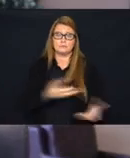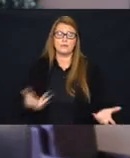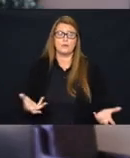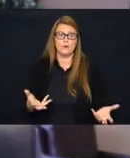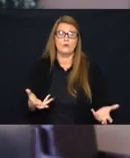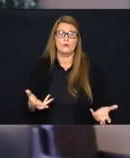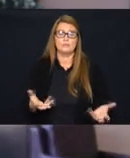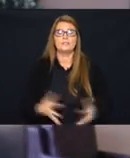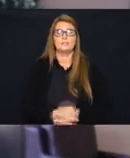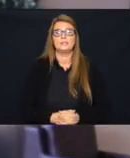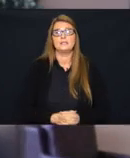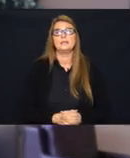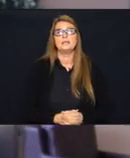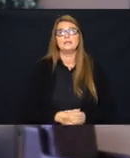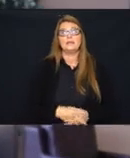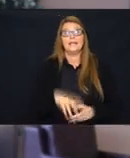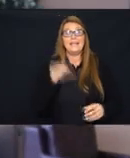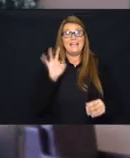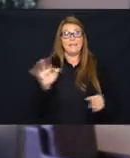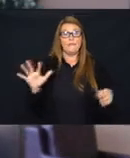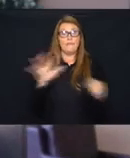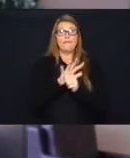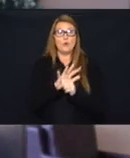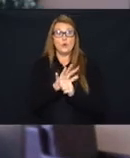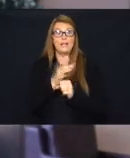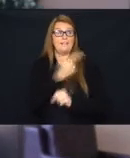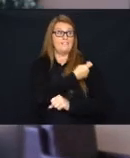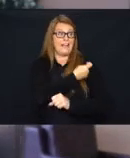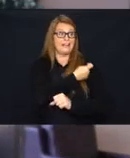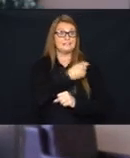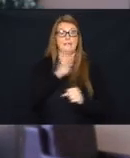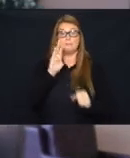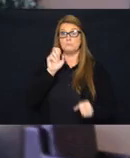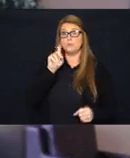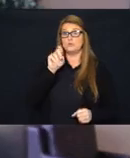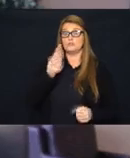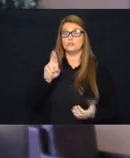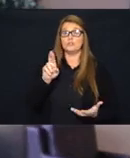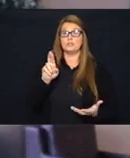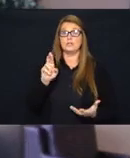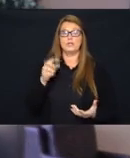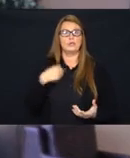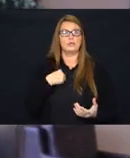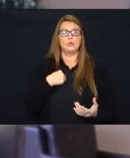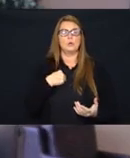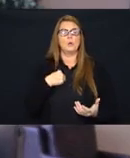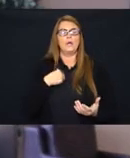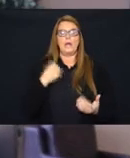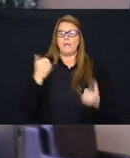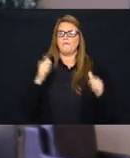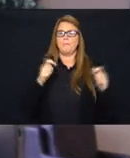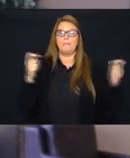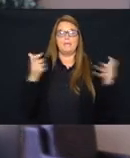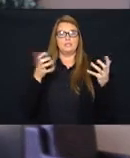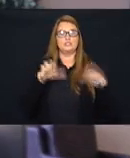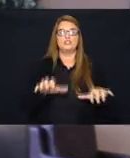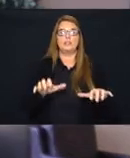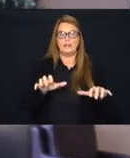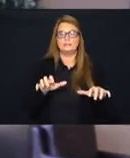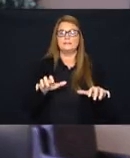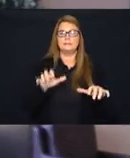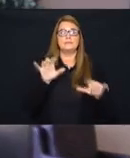49 times if you're fully vaccinated and boosted versus if you're unvaccinated. And if you're not boosted but